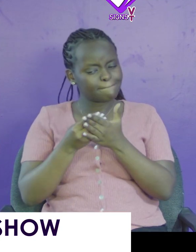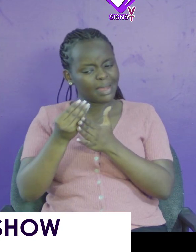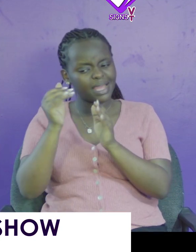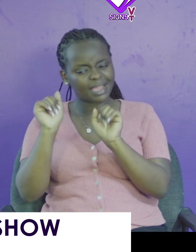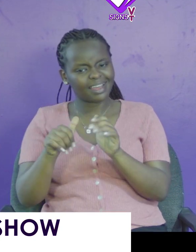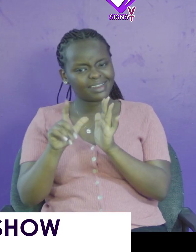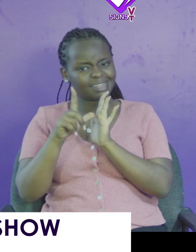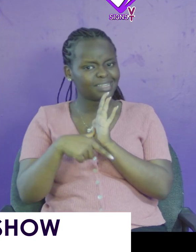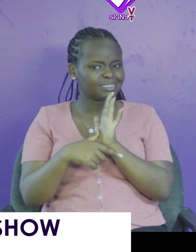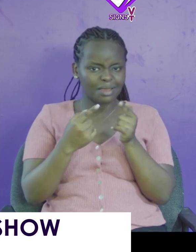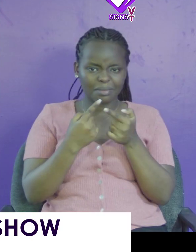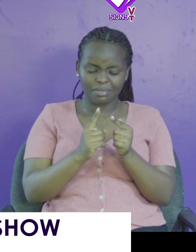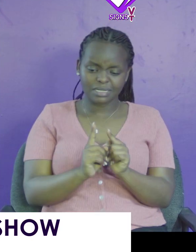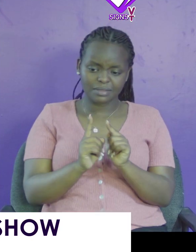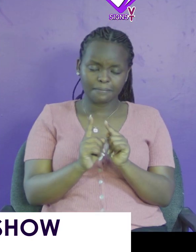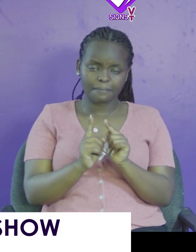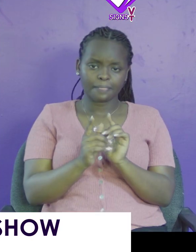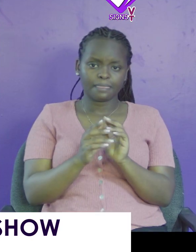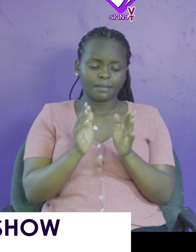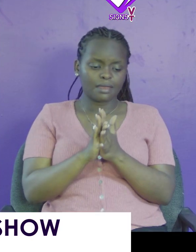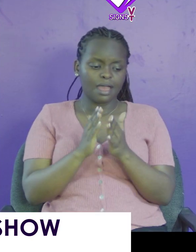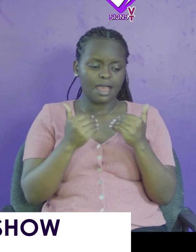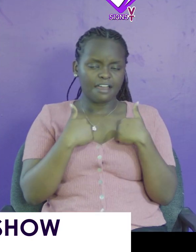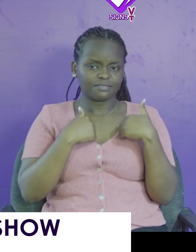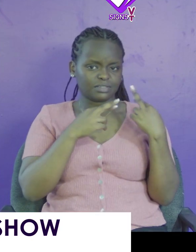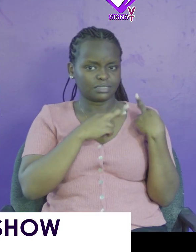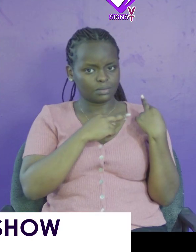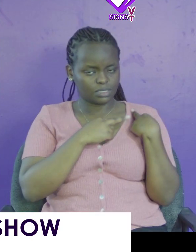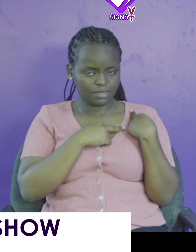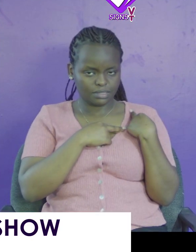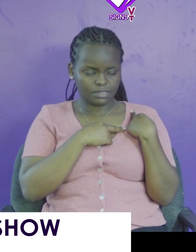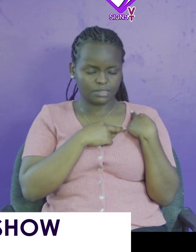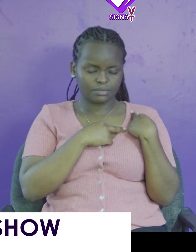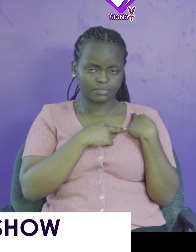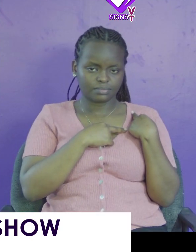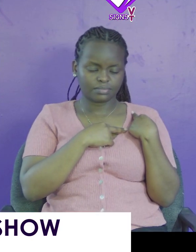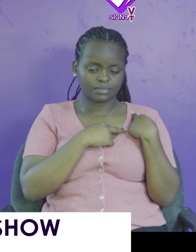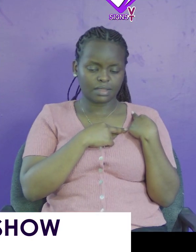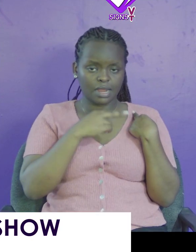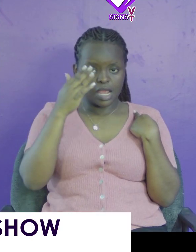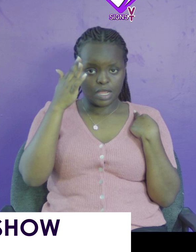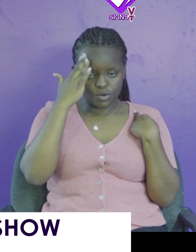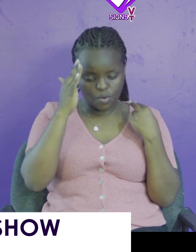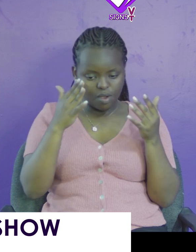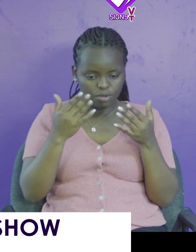a car. But be responsible. Know how to handle